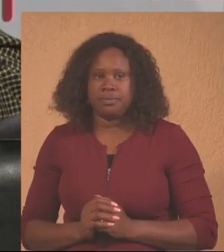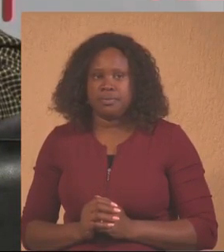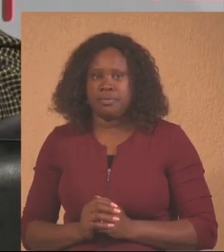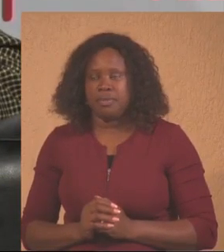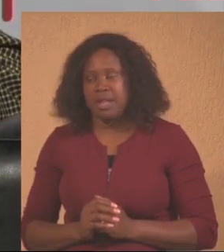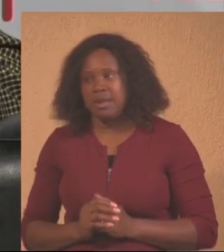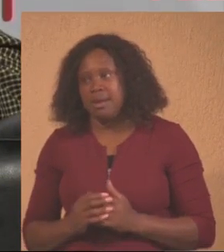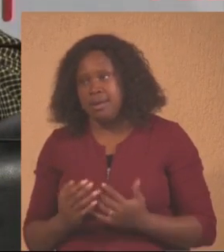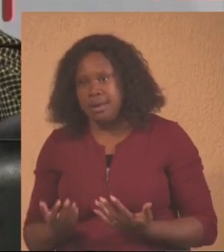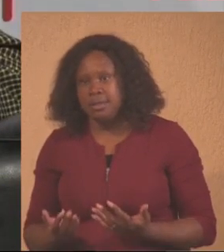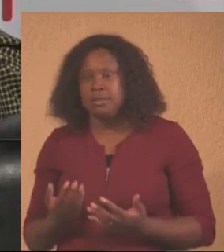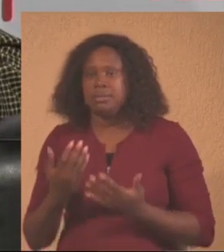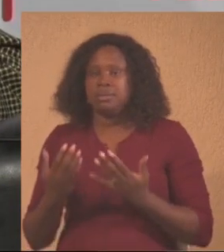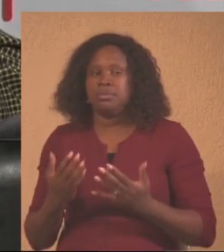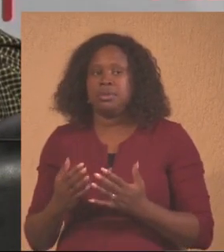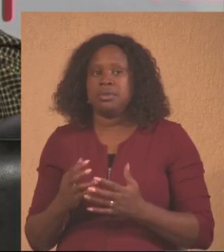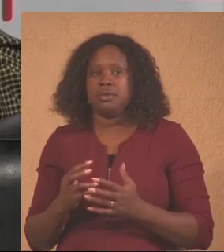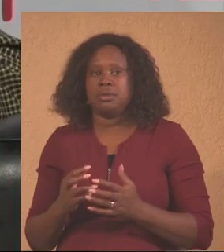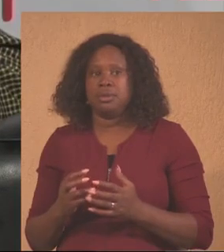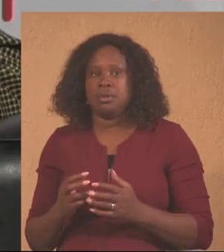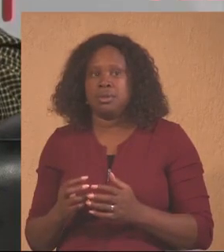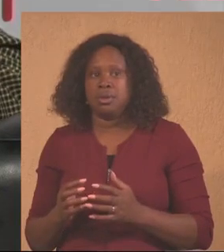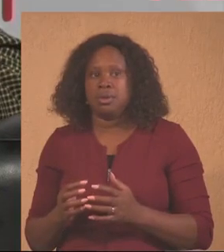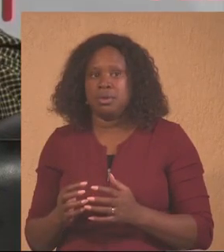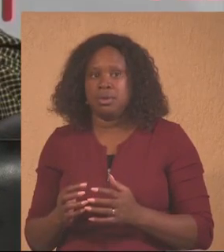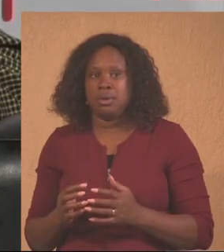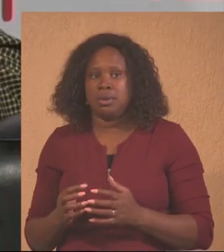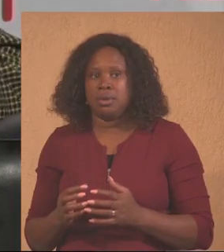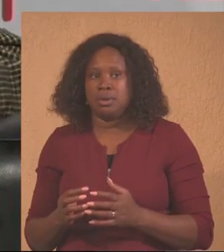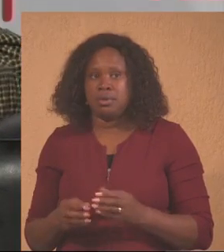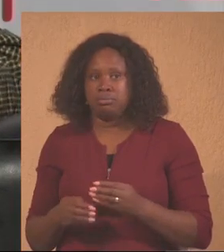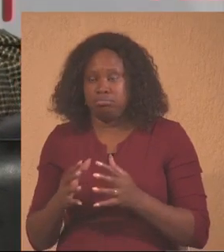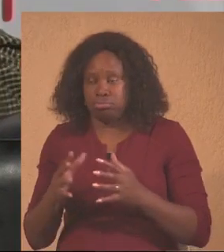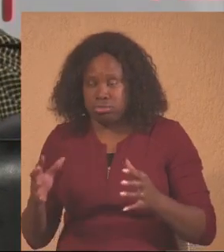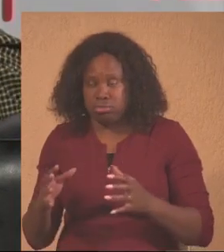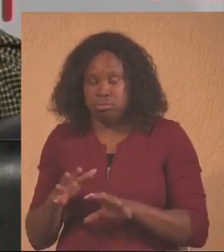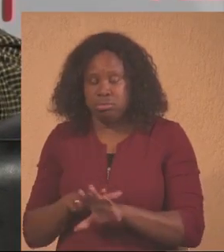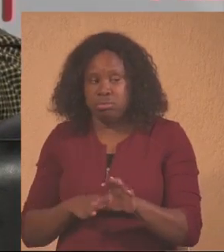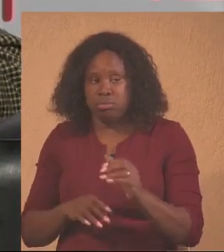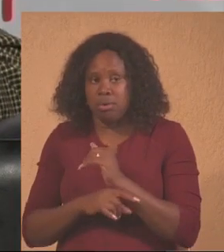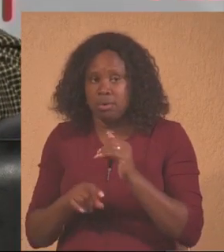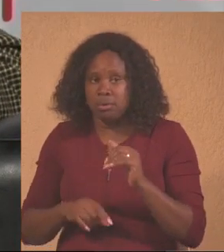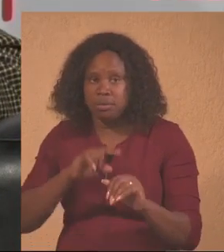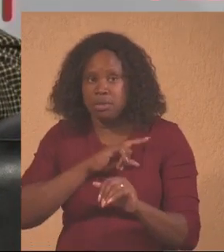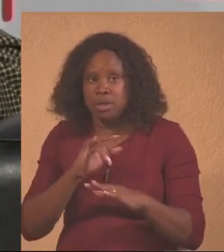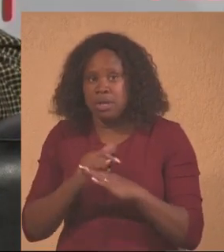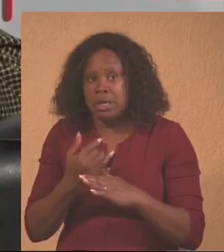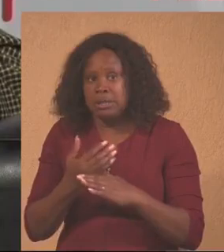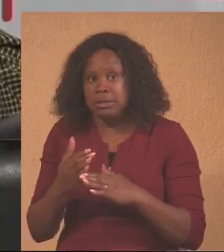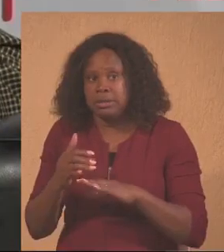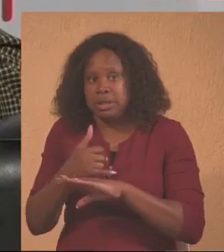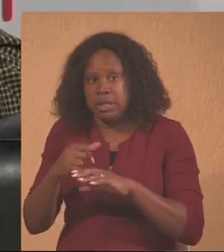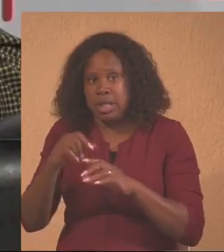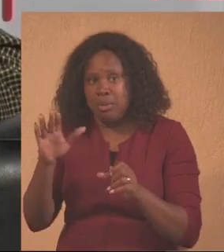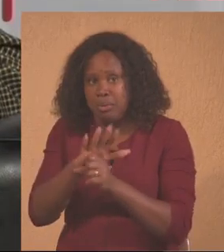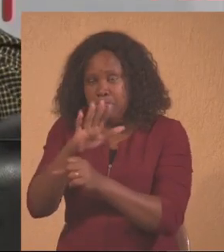severely, we will start seeing that issue of self-quarantine because we may run out of space.